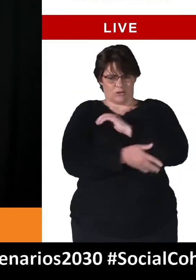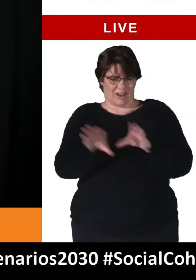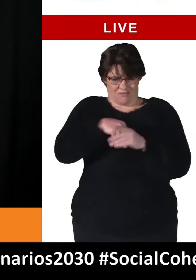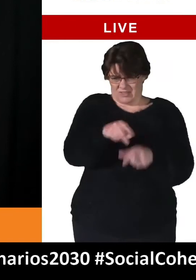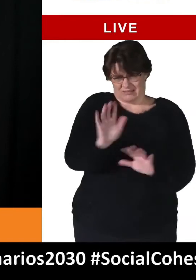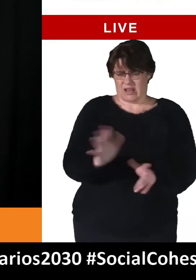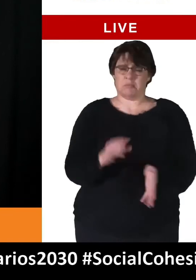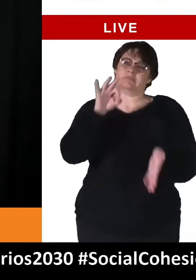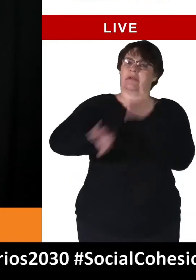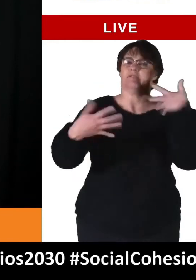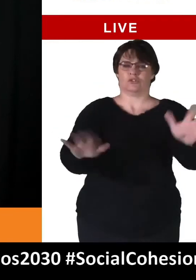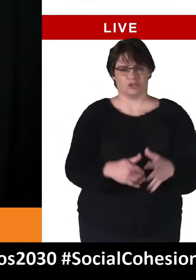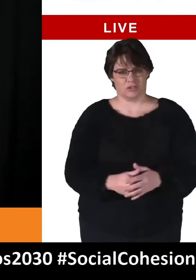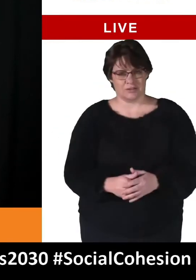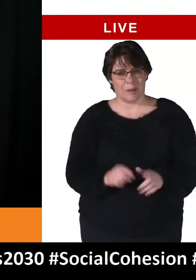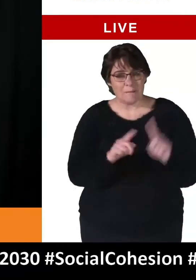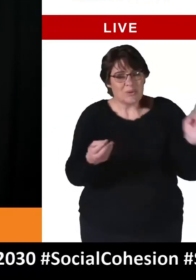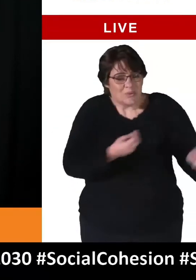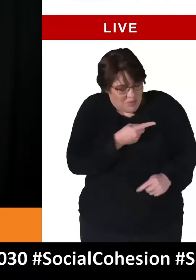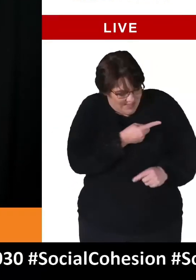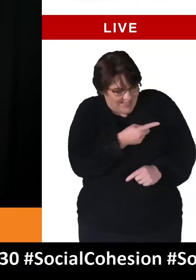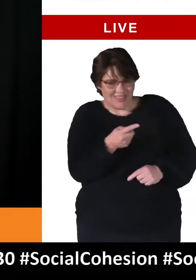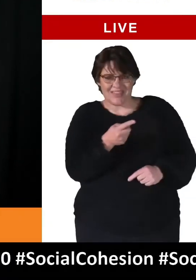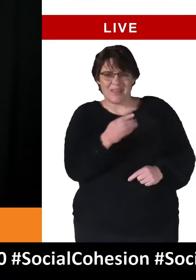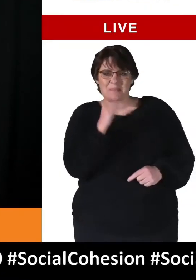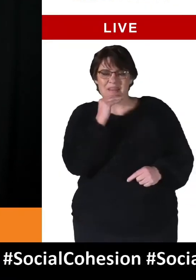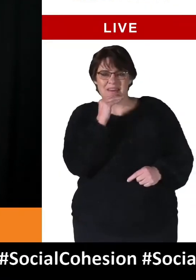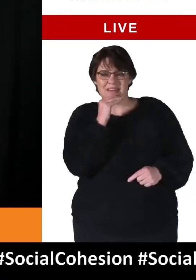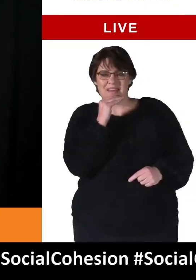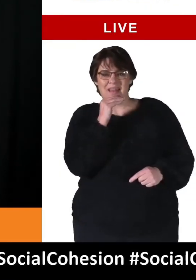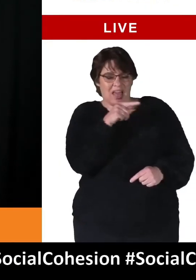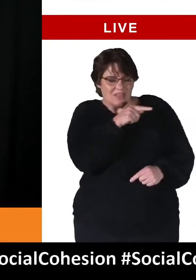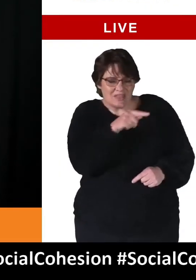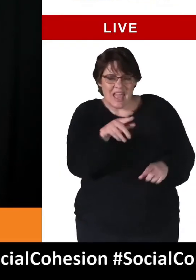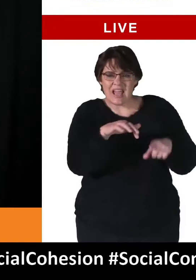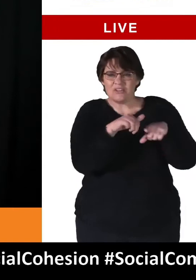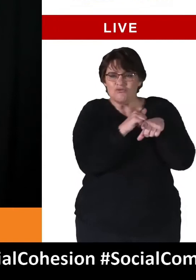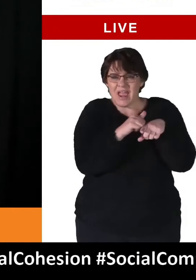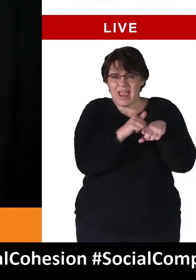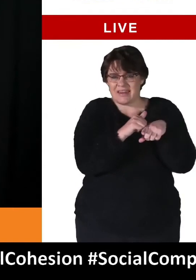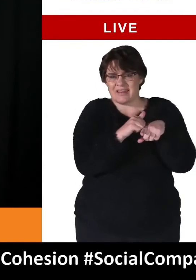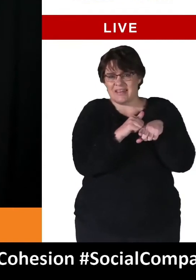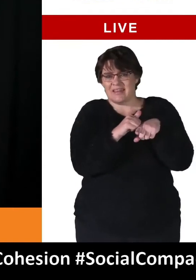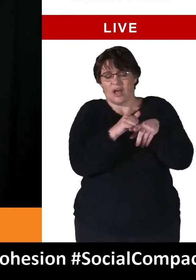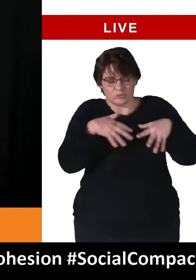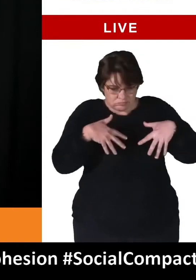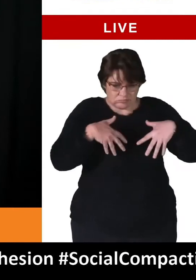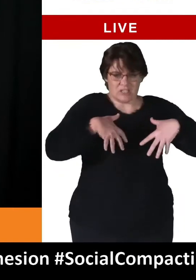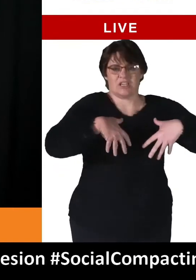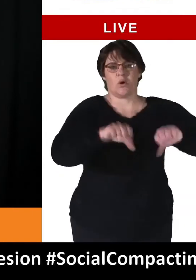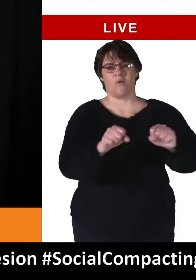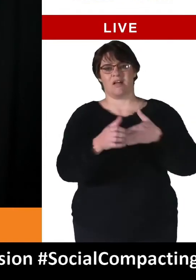here. But it also means that with young people, you have people training to take over the leadership of their